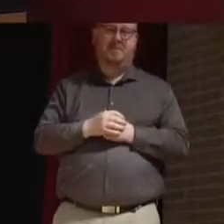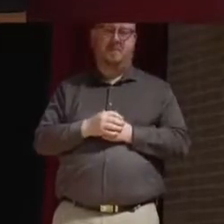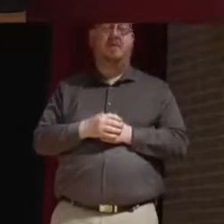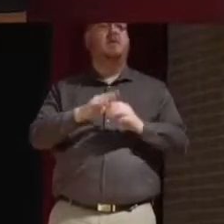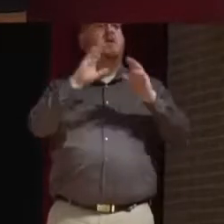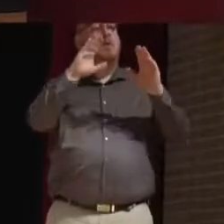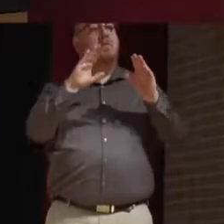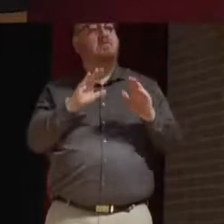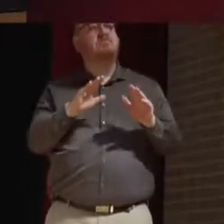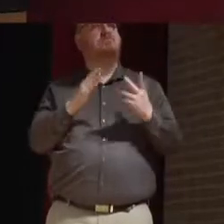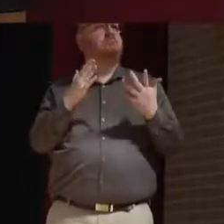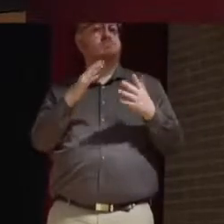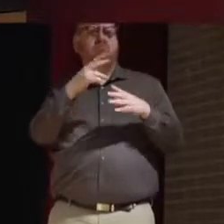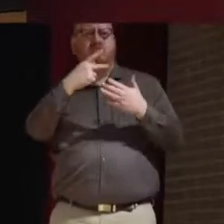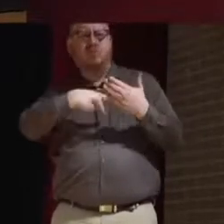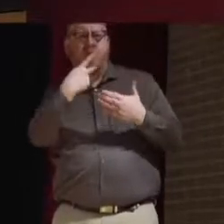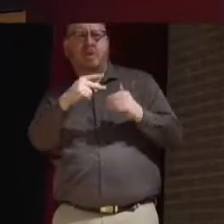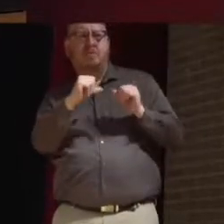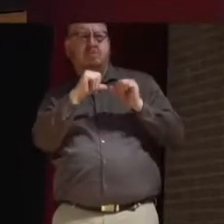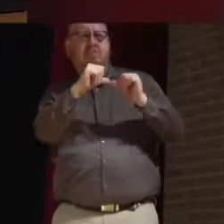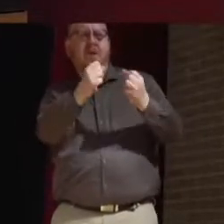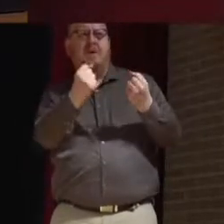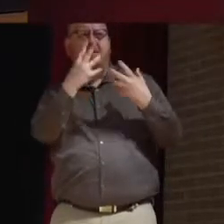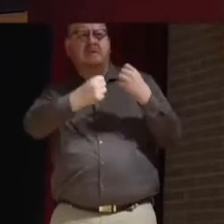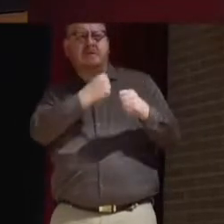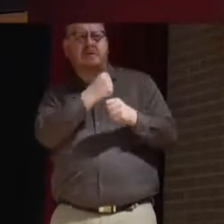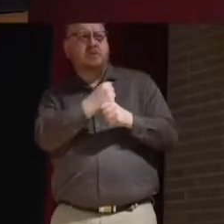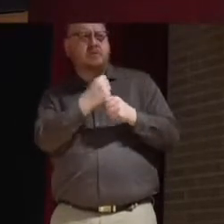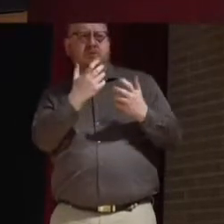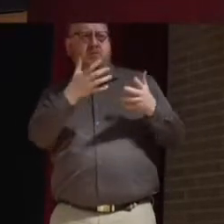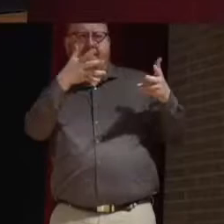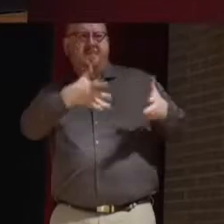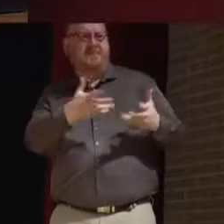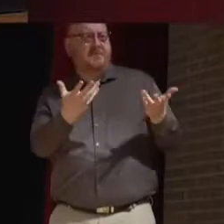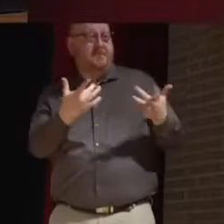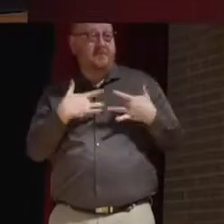is the program? Do you know how much longer you have to go?